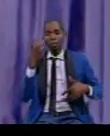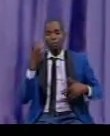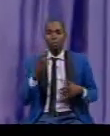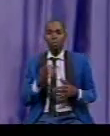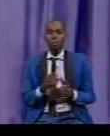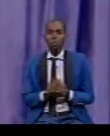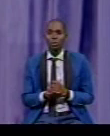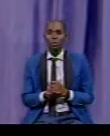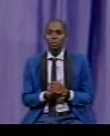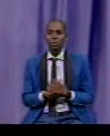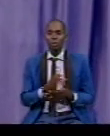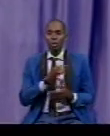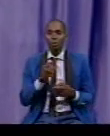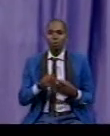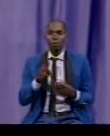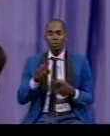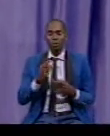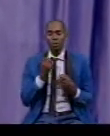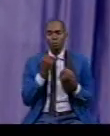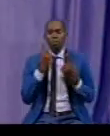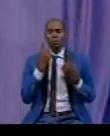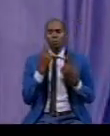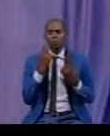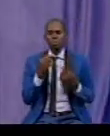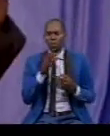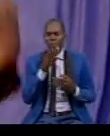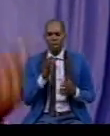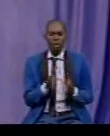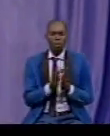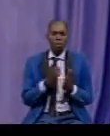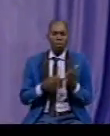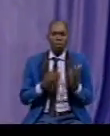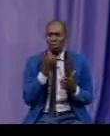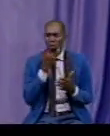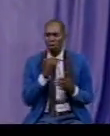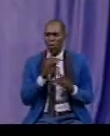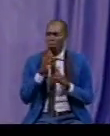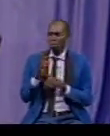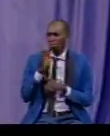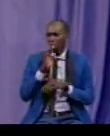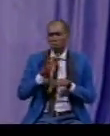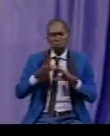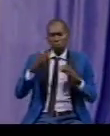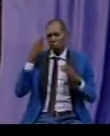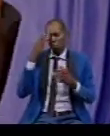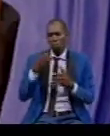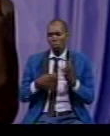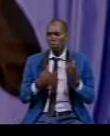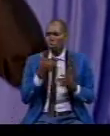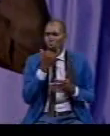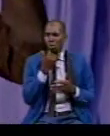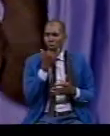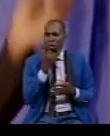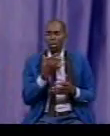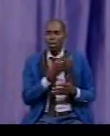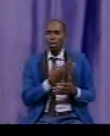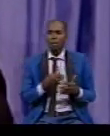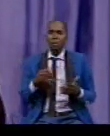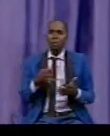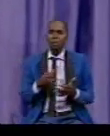into the destruction everlasting. Everlasting. It says, thou canst